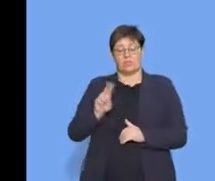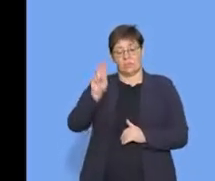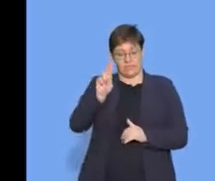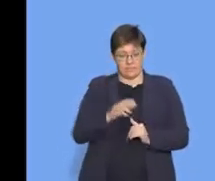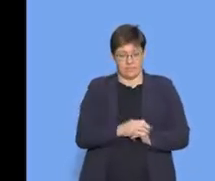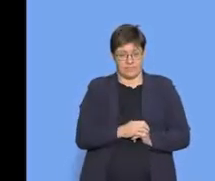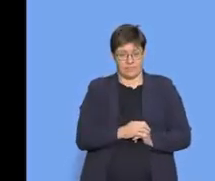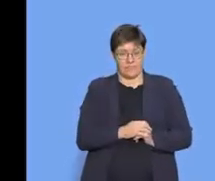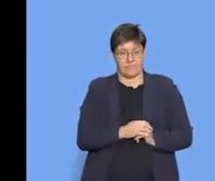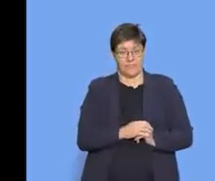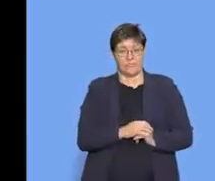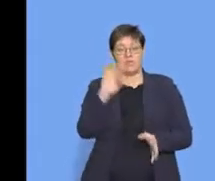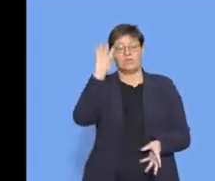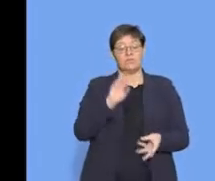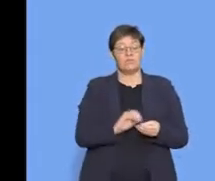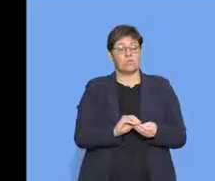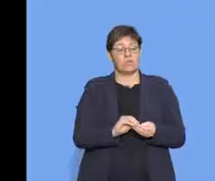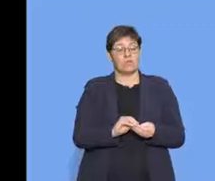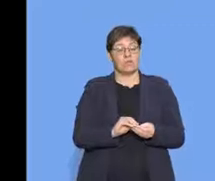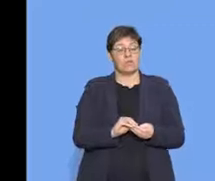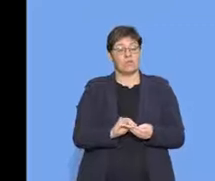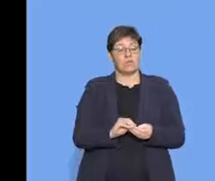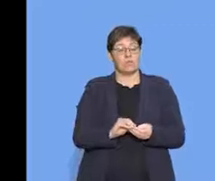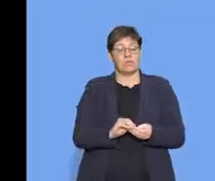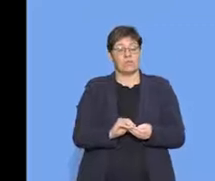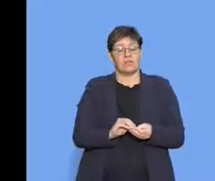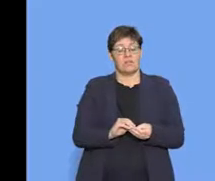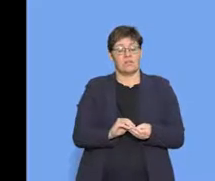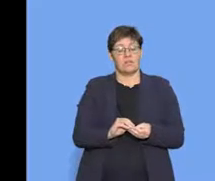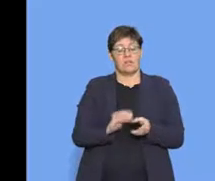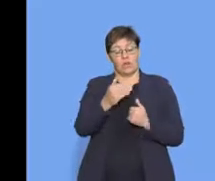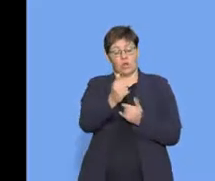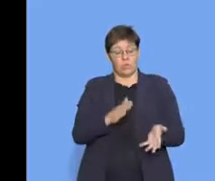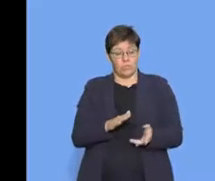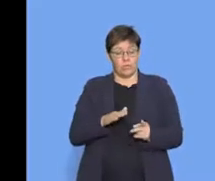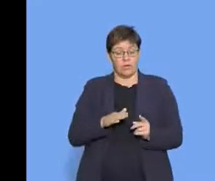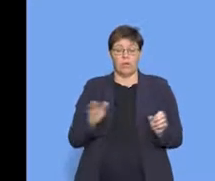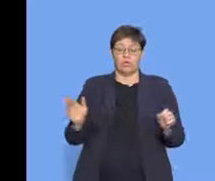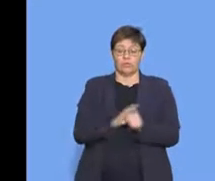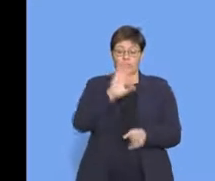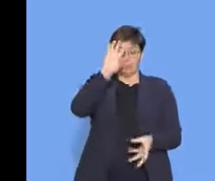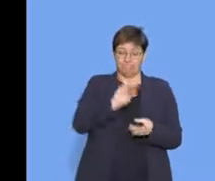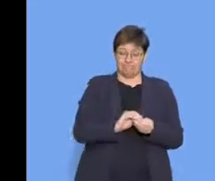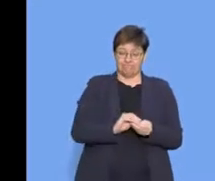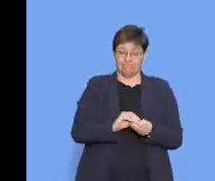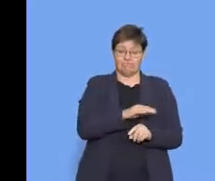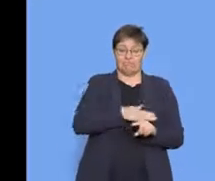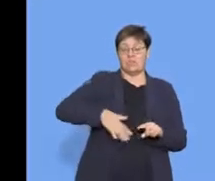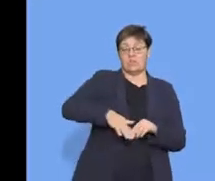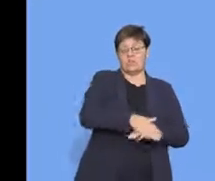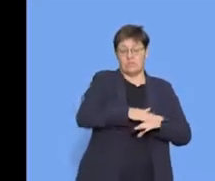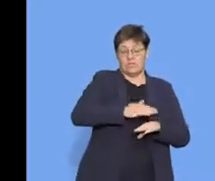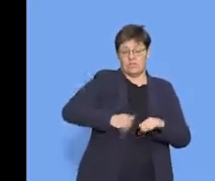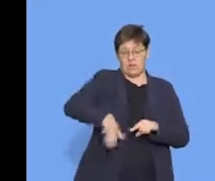6L squared. So the total surface area of a cube can be calculated